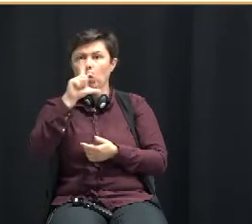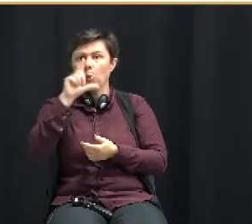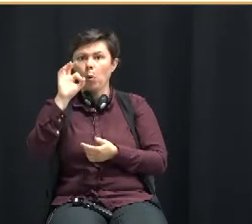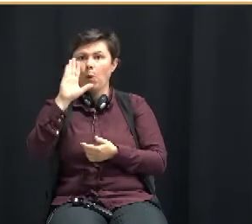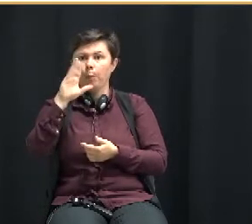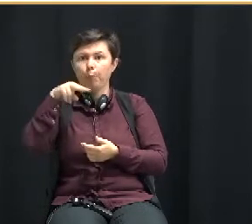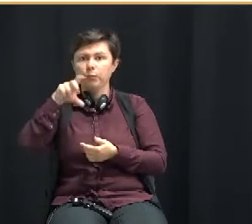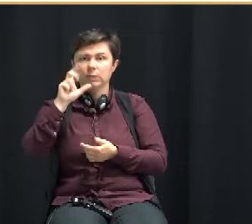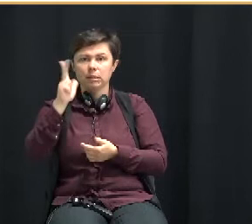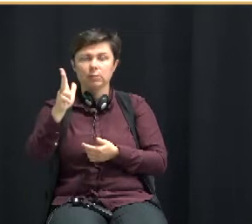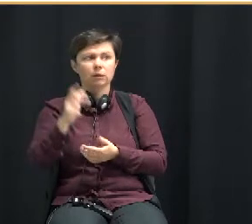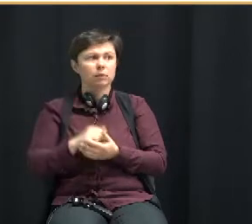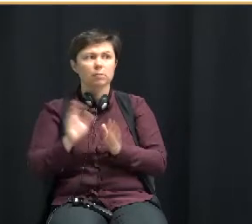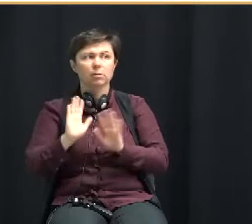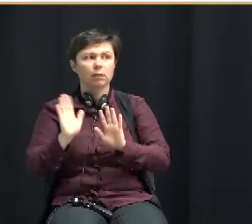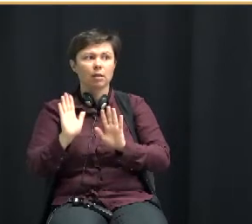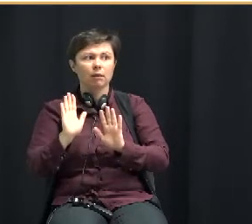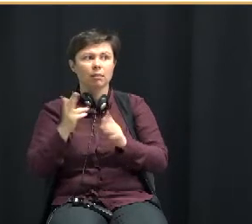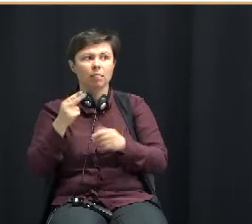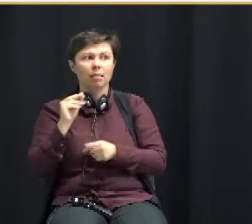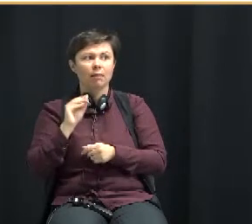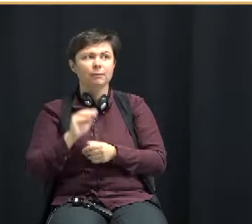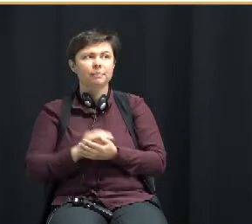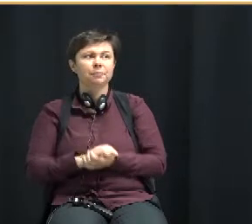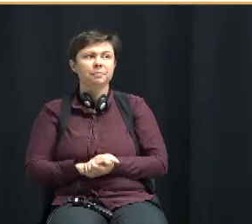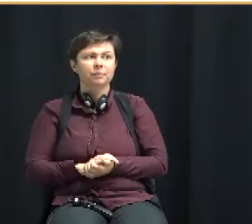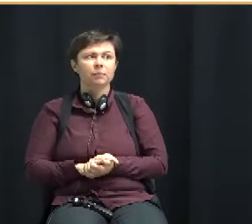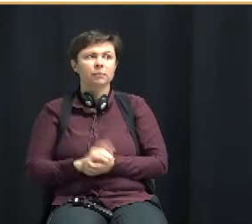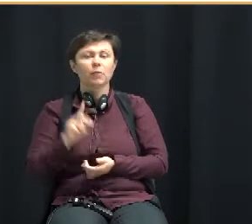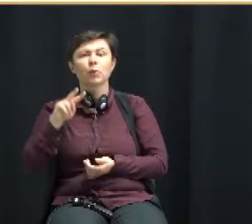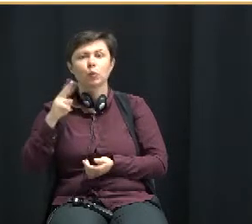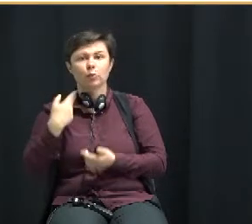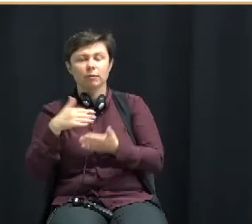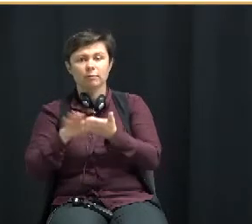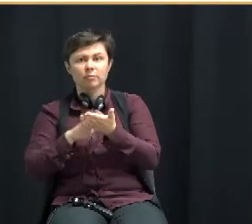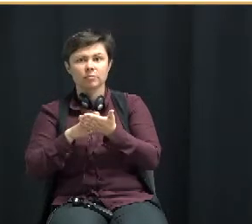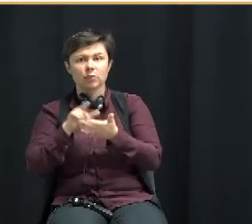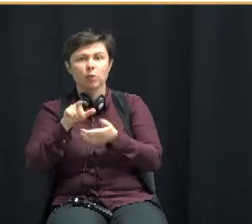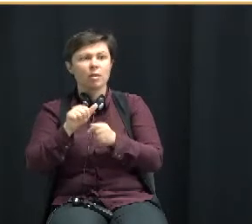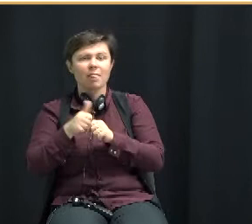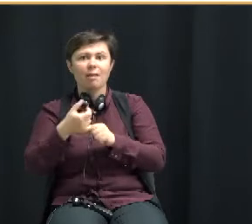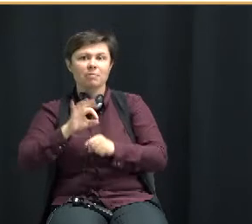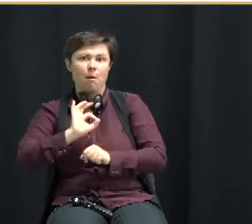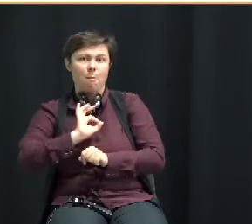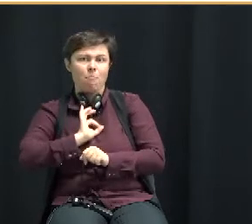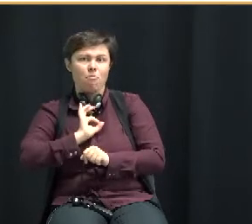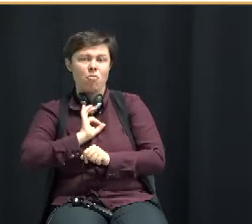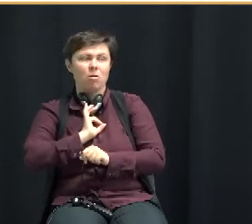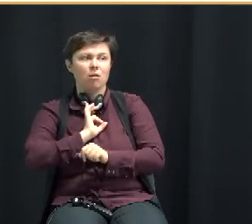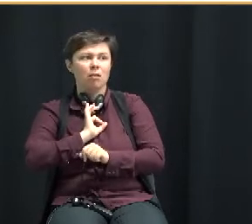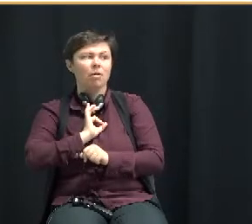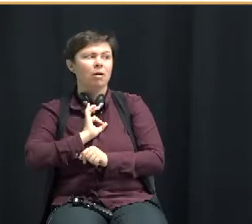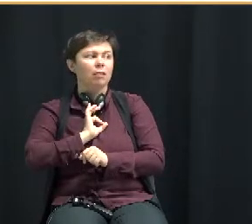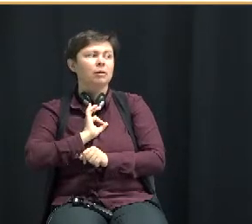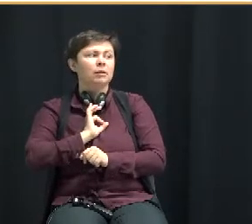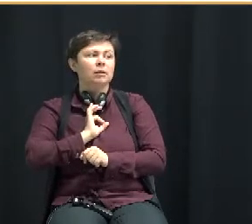Kłobuck. To nie jest ten, to jest ten drugi. Przepraszam bardzo, ale to są znowu nie... I'm sorry, but